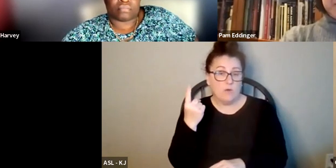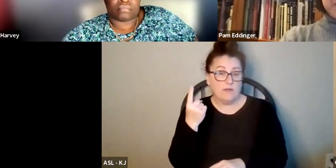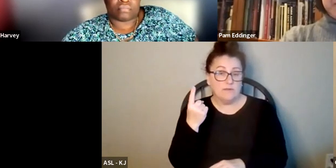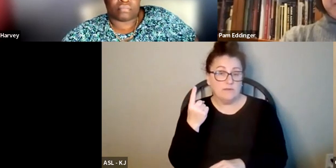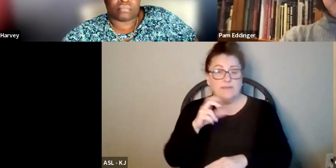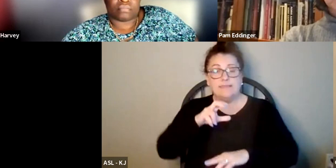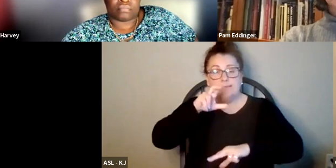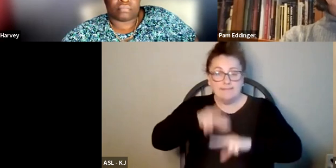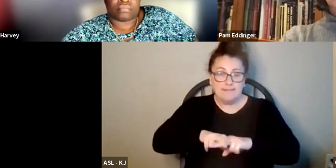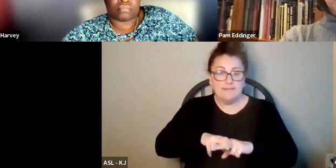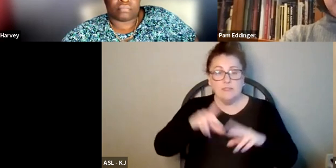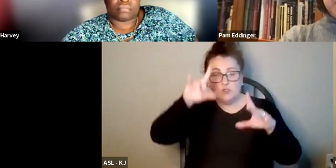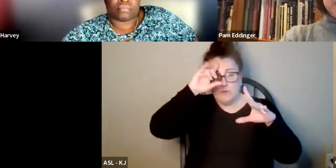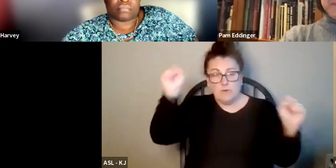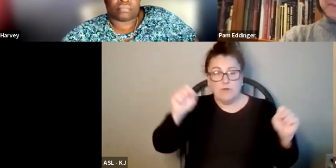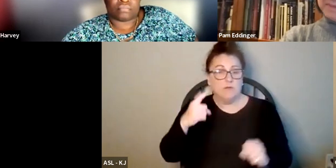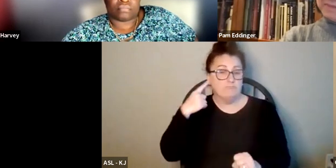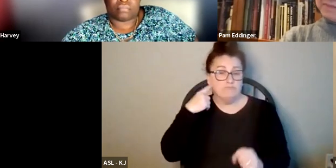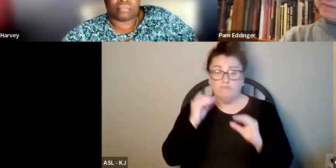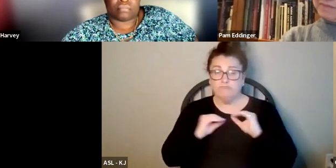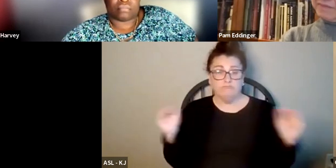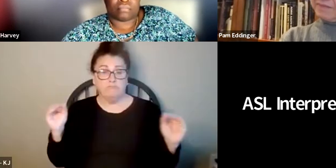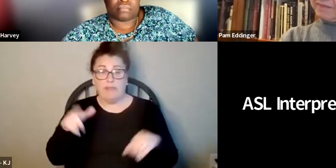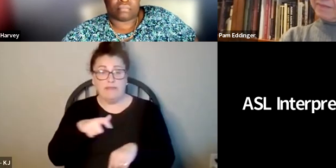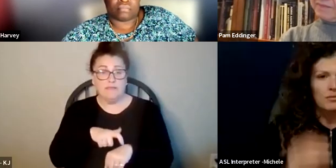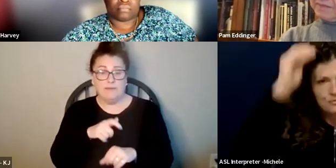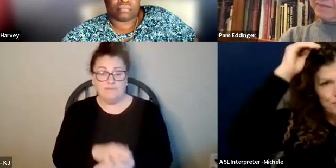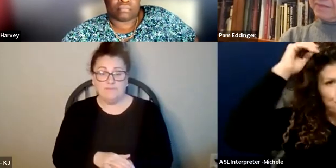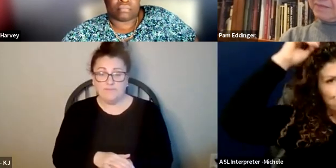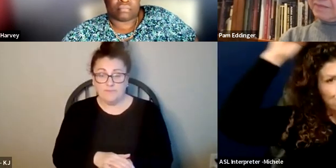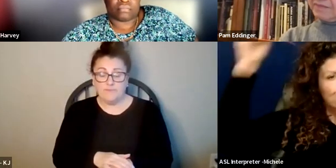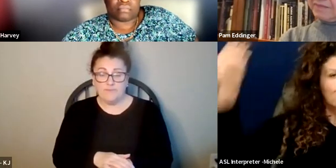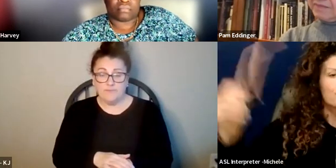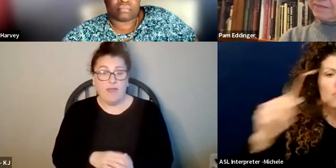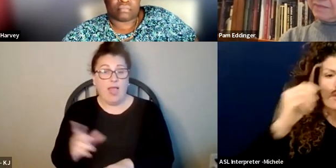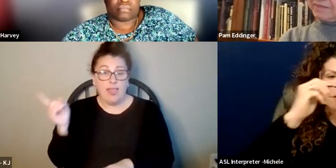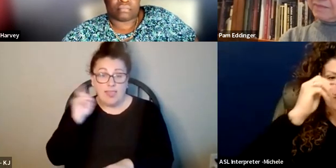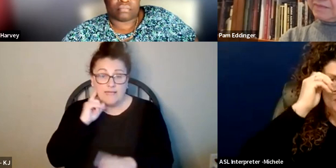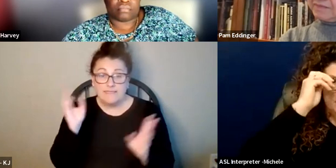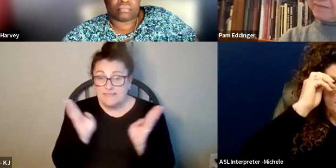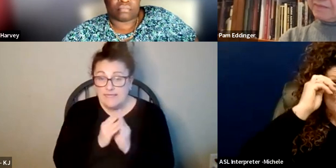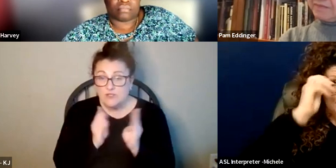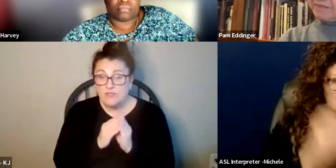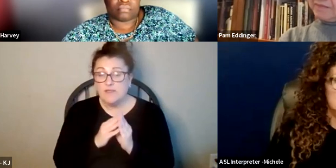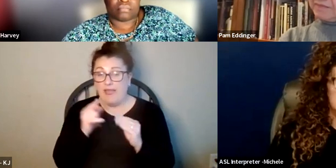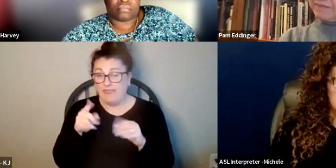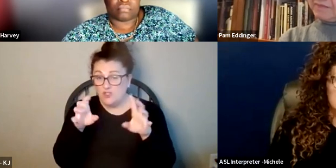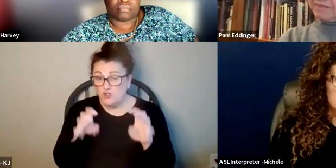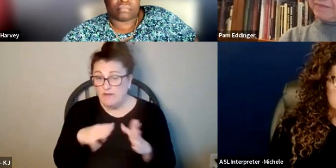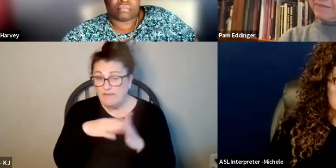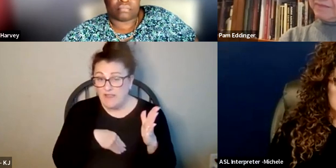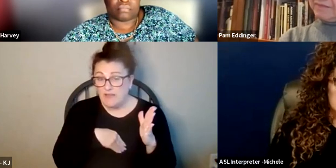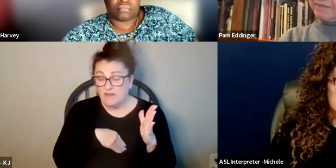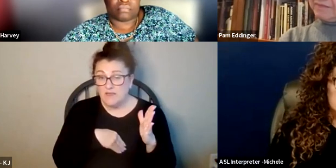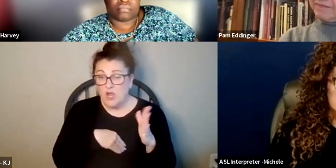superintendent. We didn't hear that as much this time. In listening sessions and even this survey,